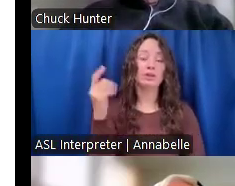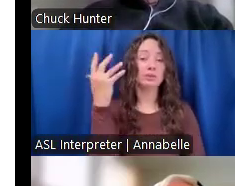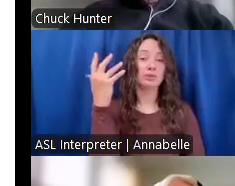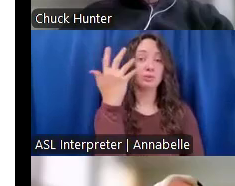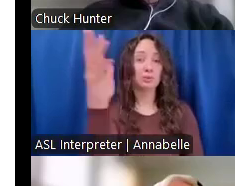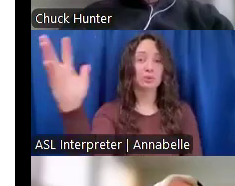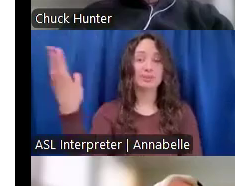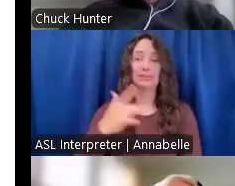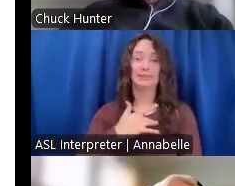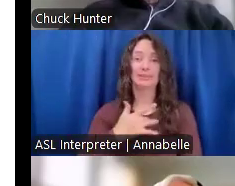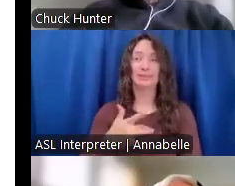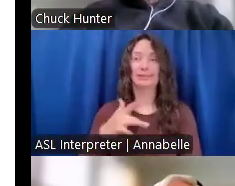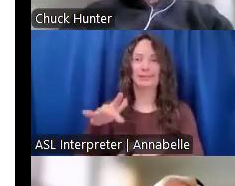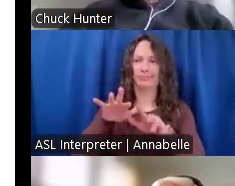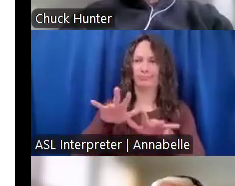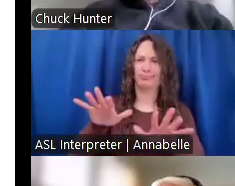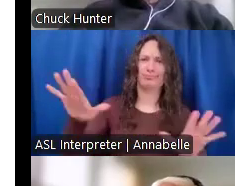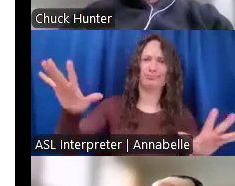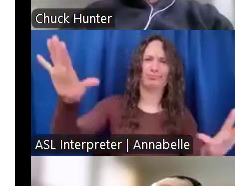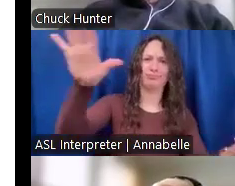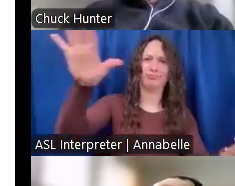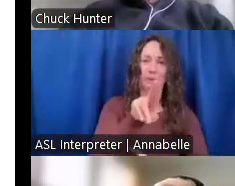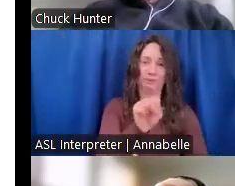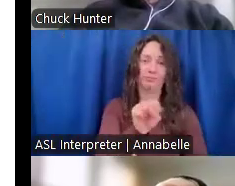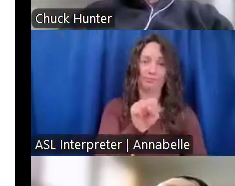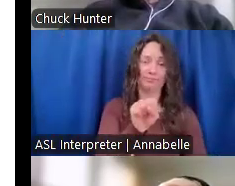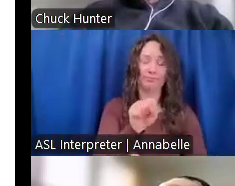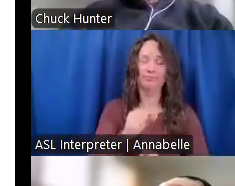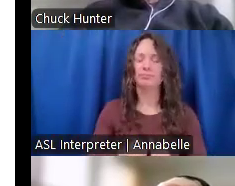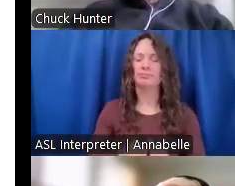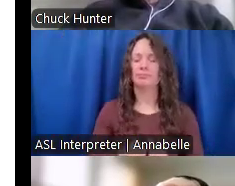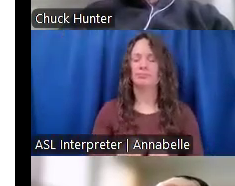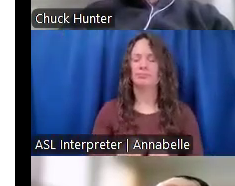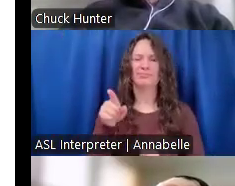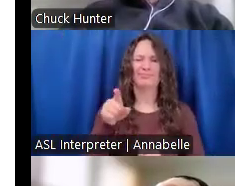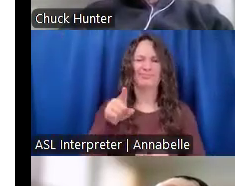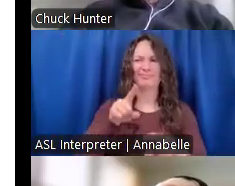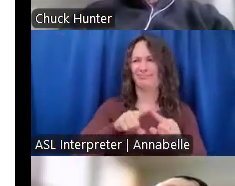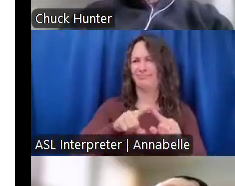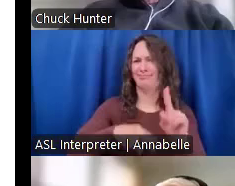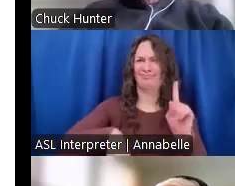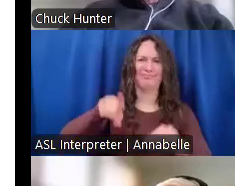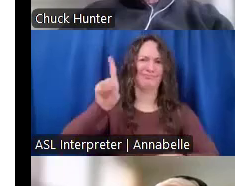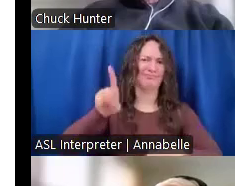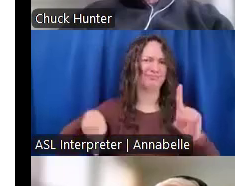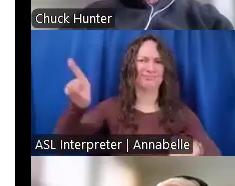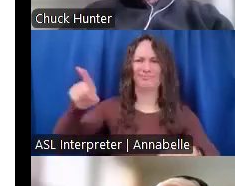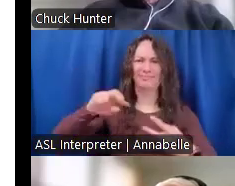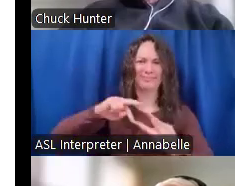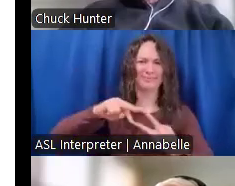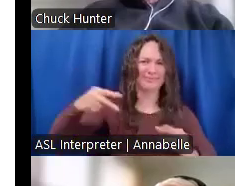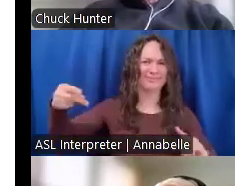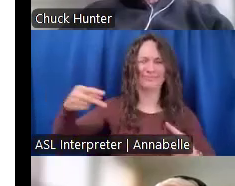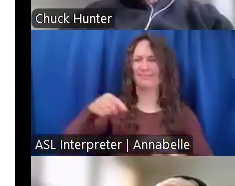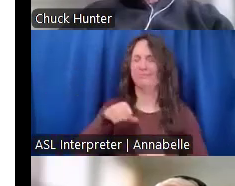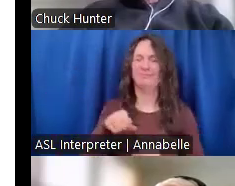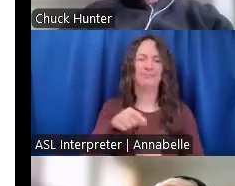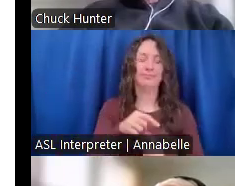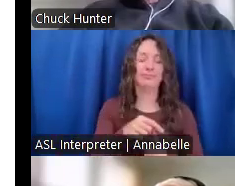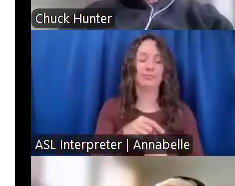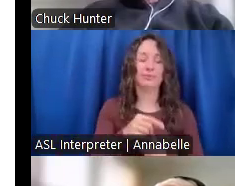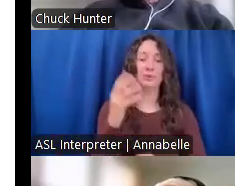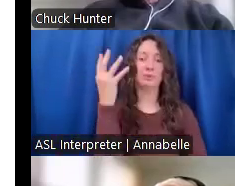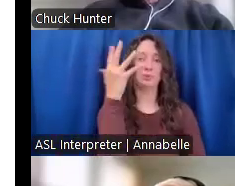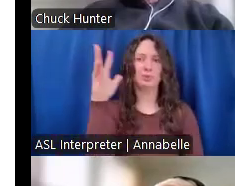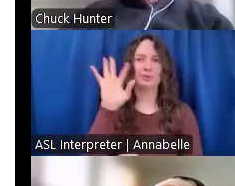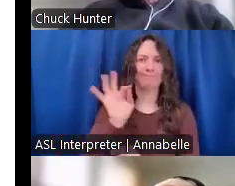ranges. They occur across the continent, and there's a ton of genetic variation. Trees are very, very good at getting their gametes and their seeds